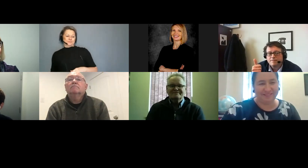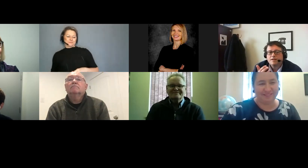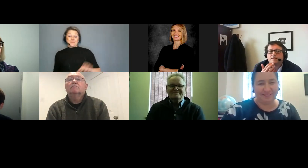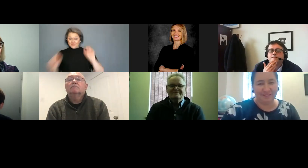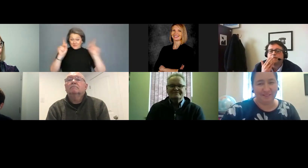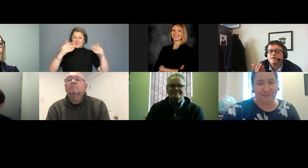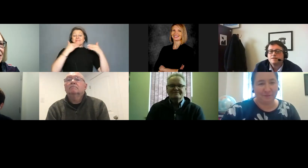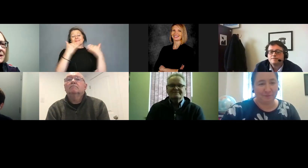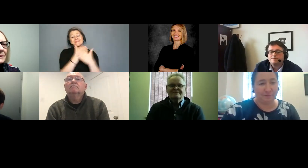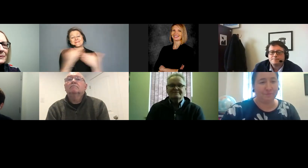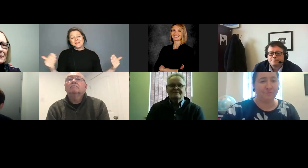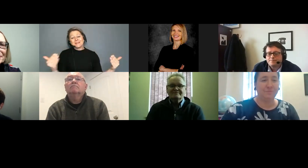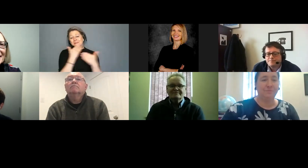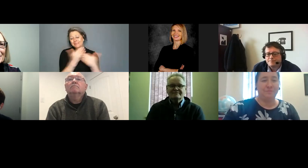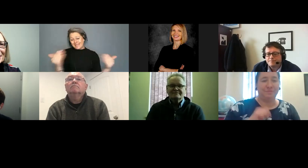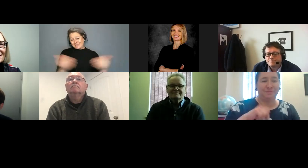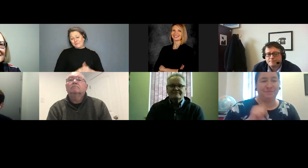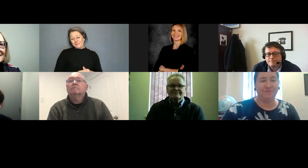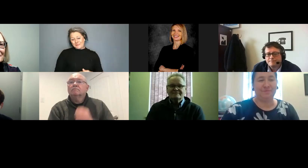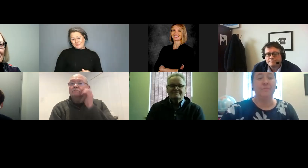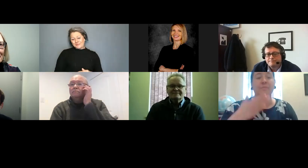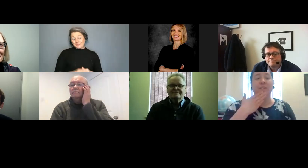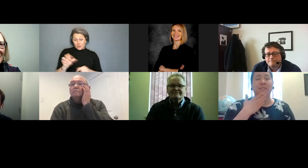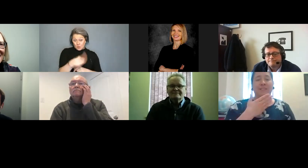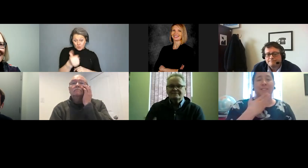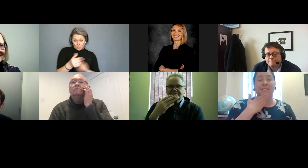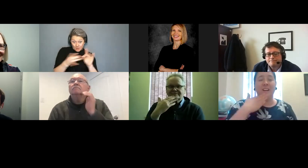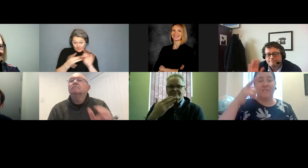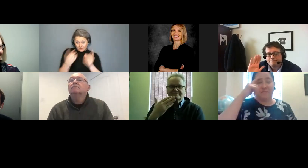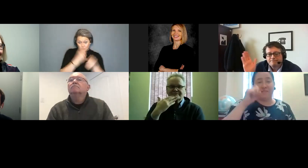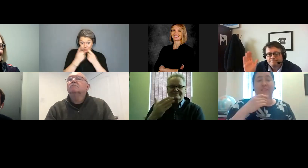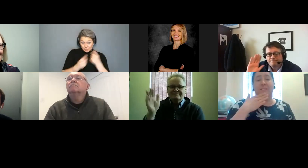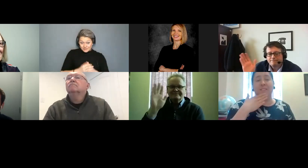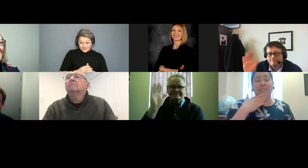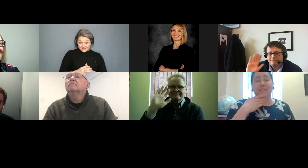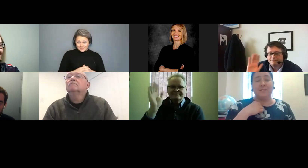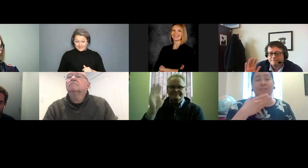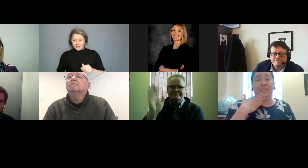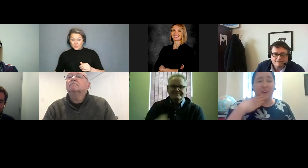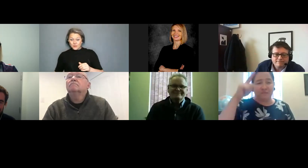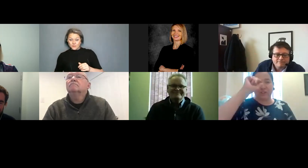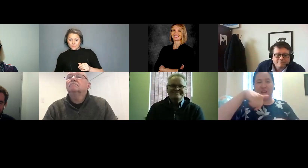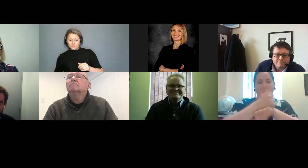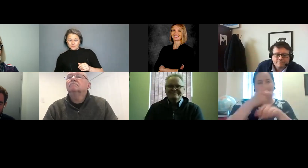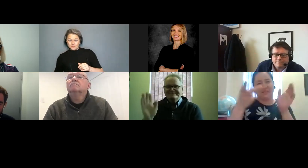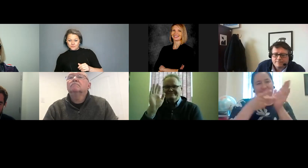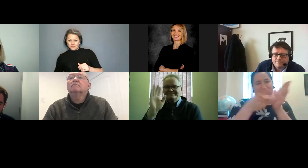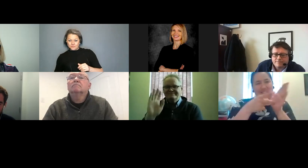Okay, thanks so much, everybody. Anybody else? Okay, bye. Thank you, folks. Take care.